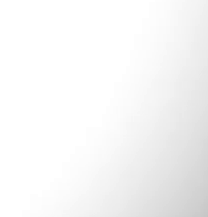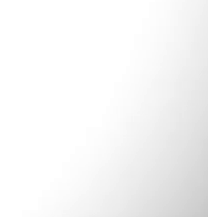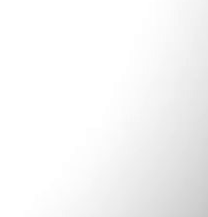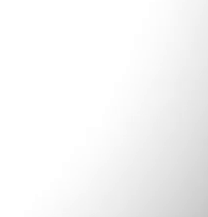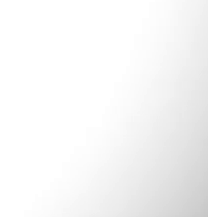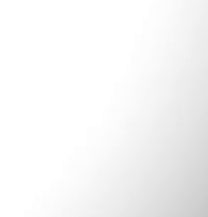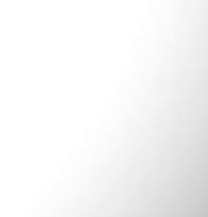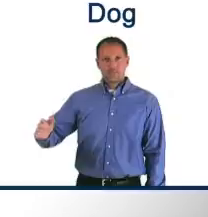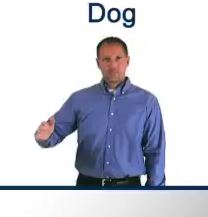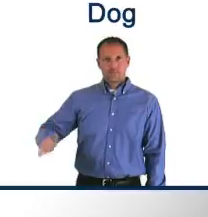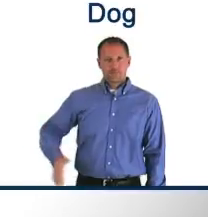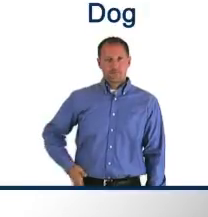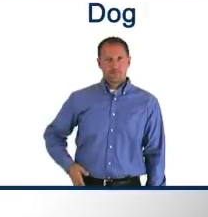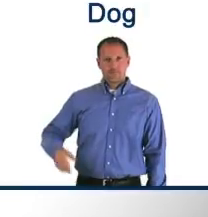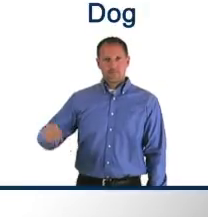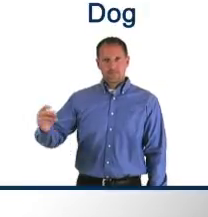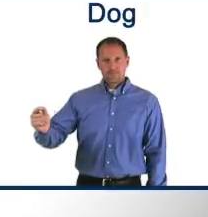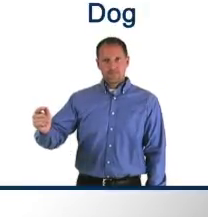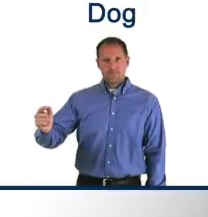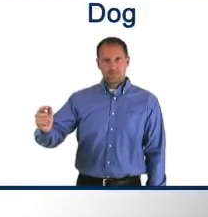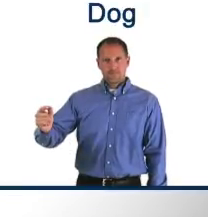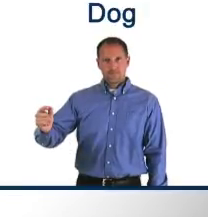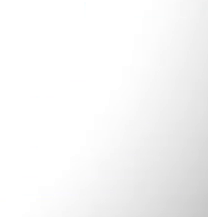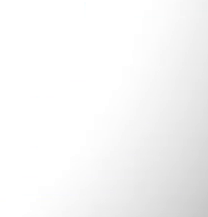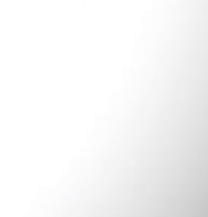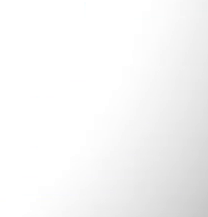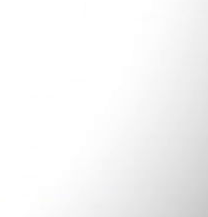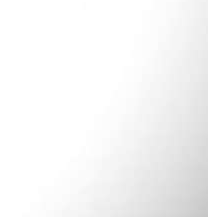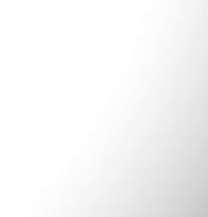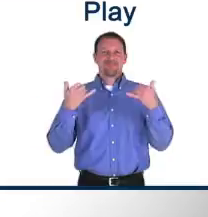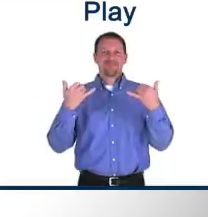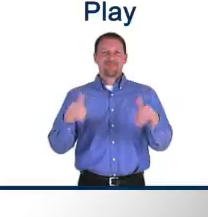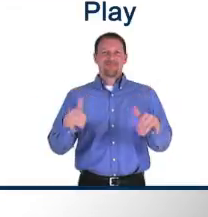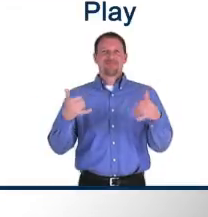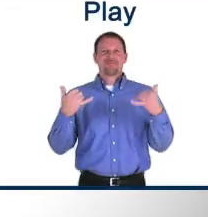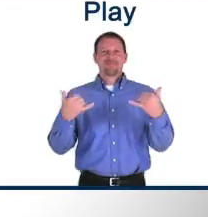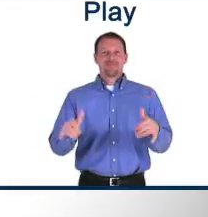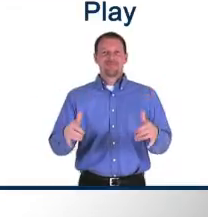Uh-oh, I think I hear my dog Sammy barking. He must